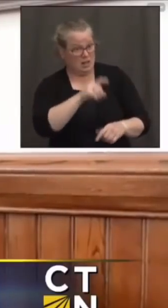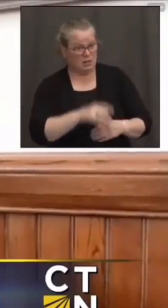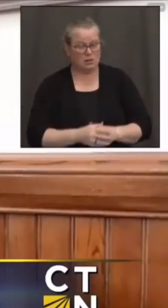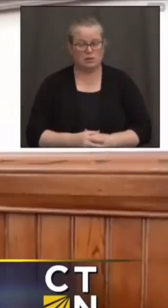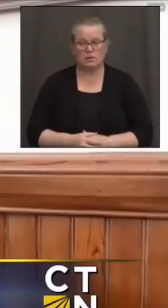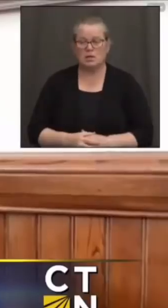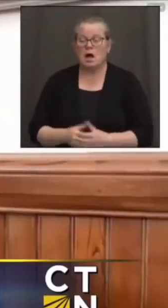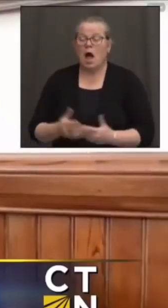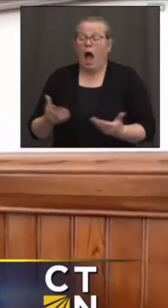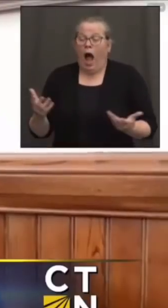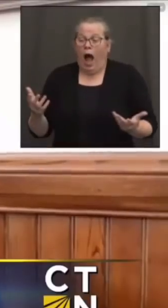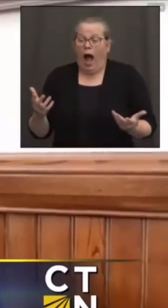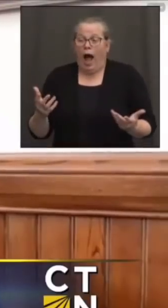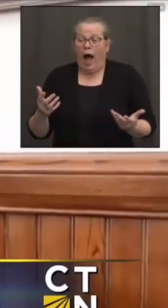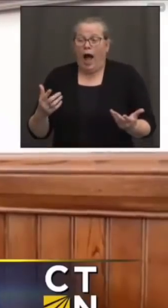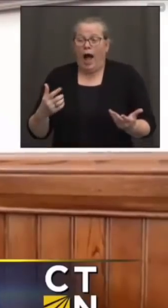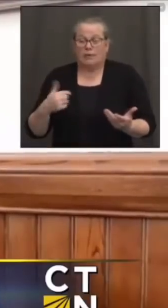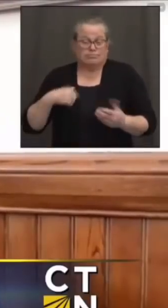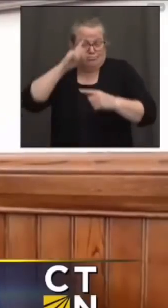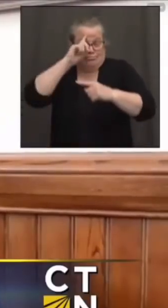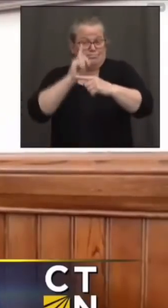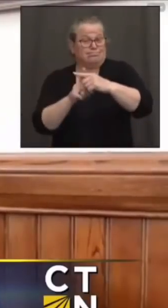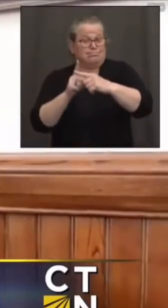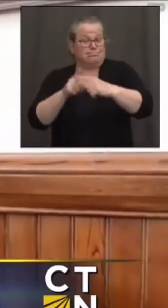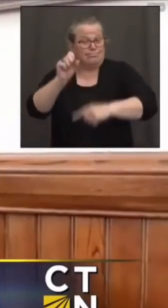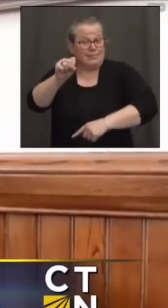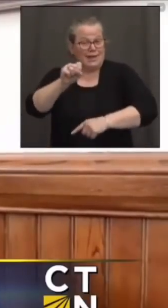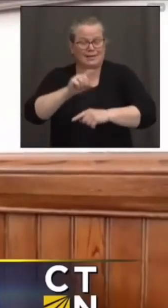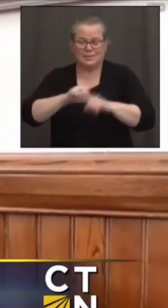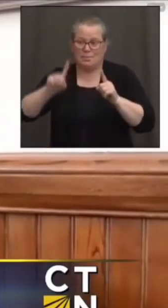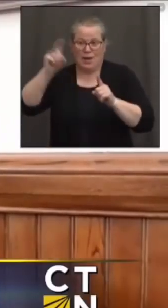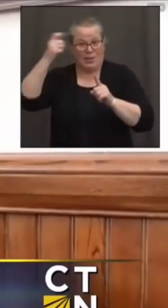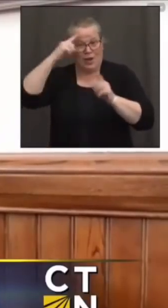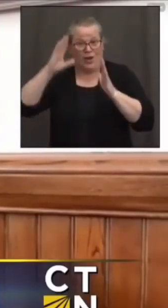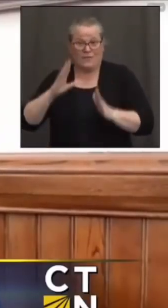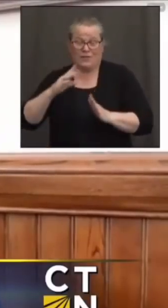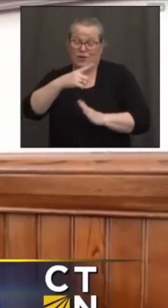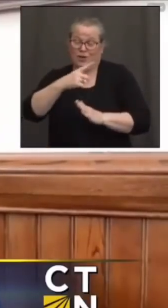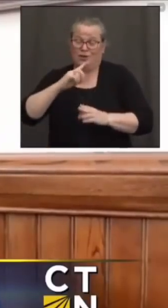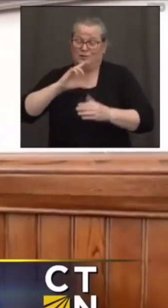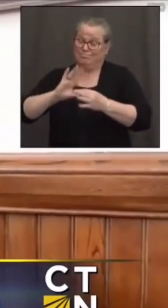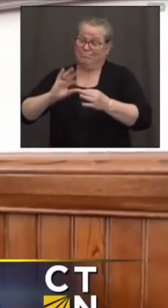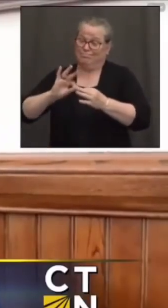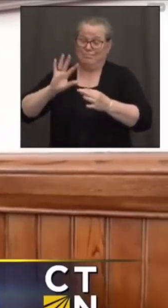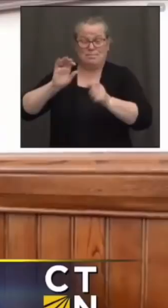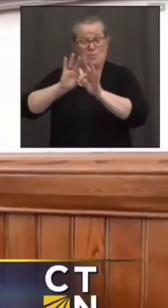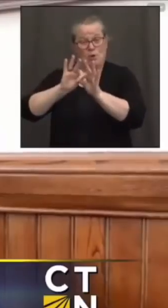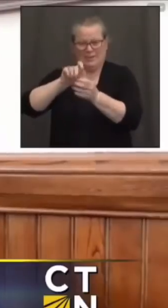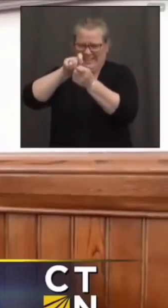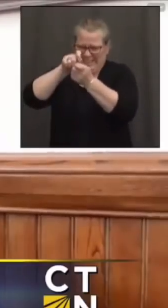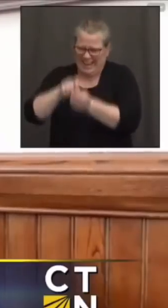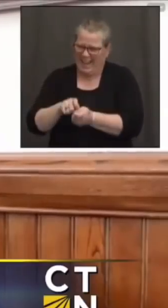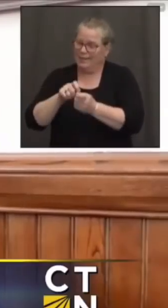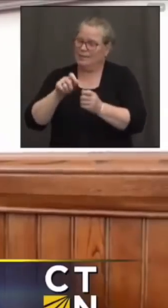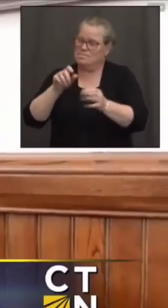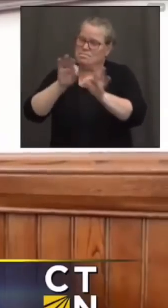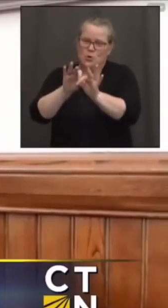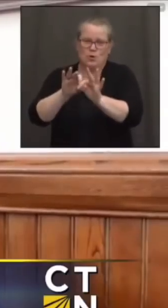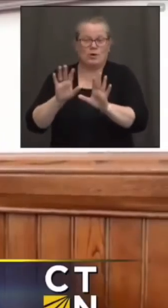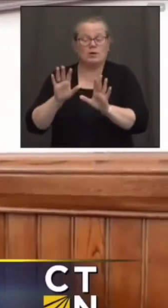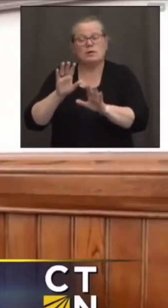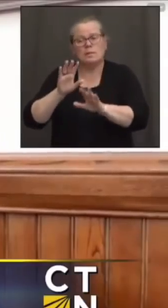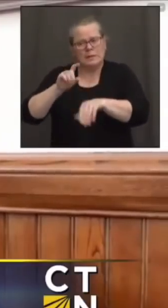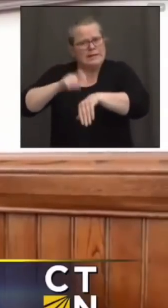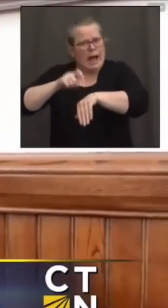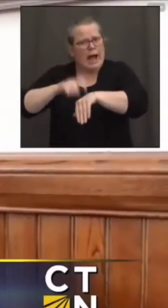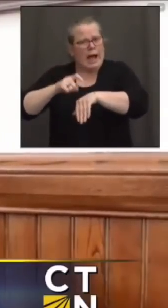I'm very optimistic, but as the governor says, it all comes down to the details. But time is of the essence, and but